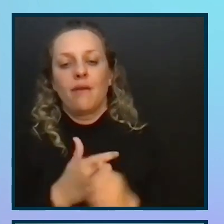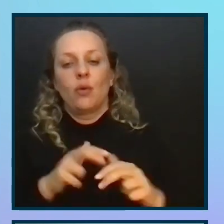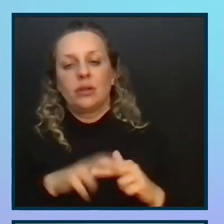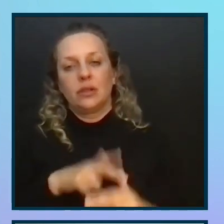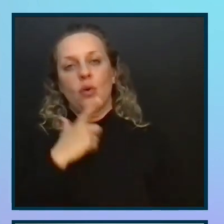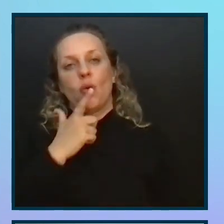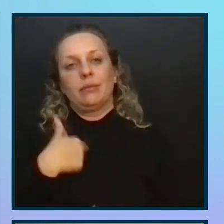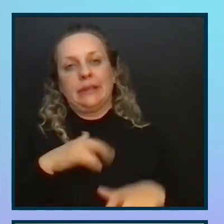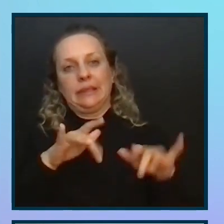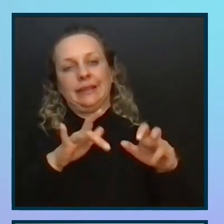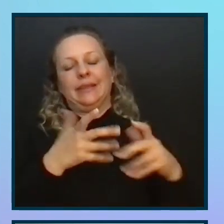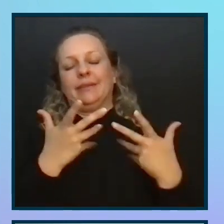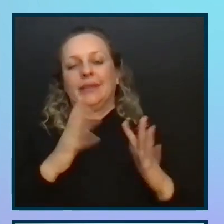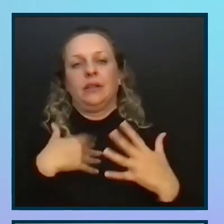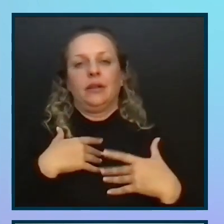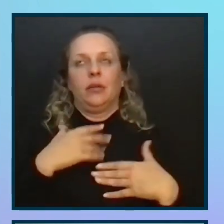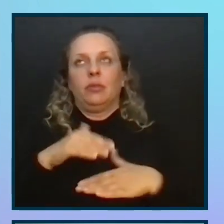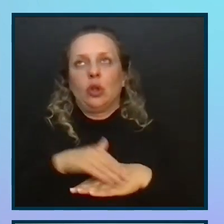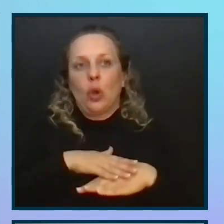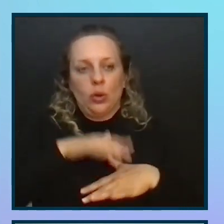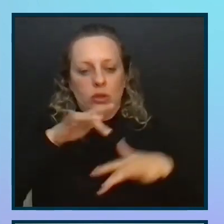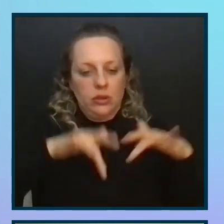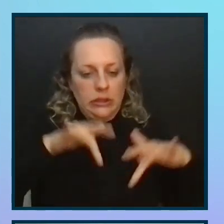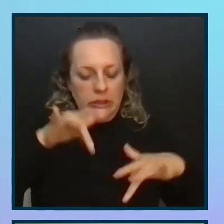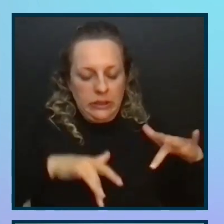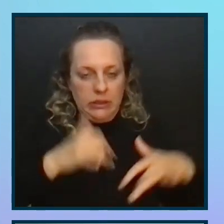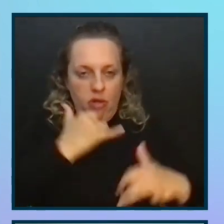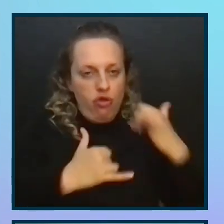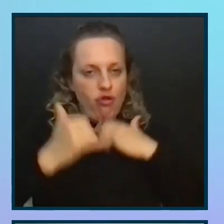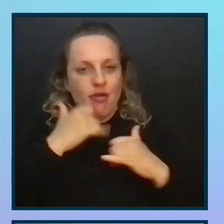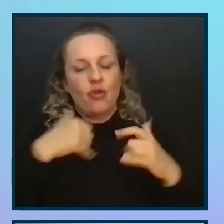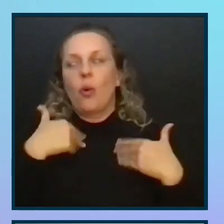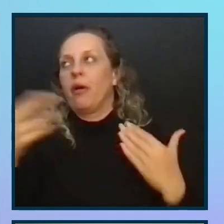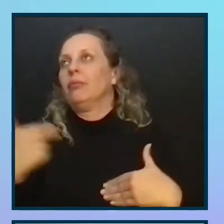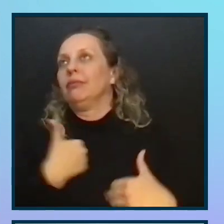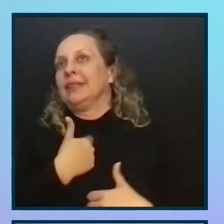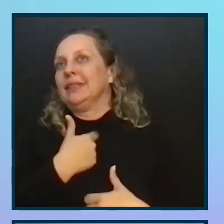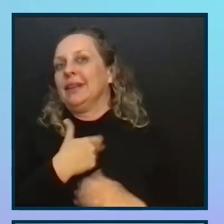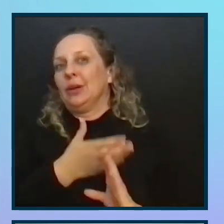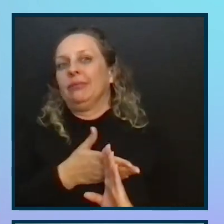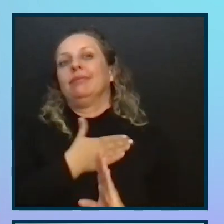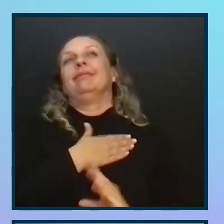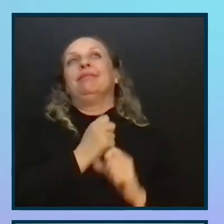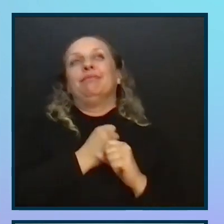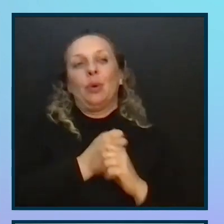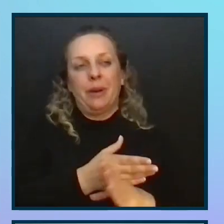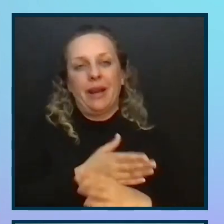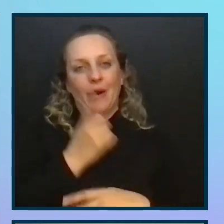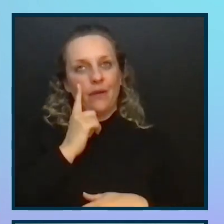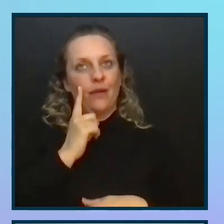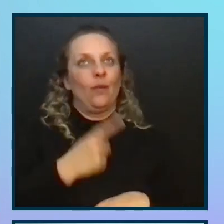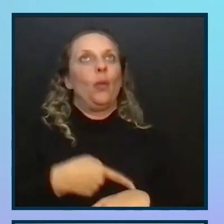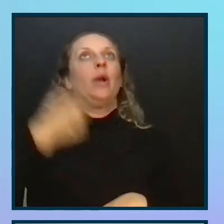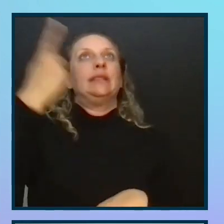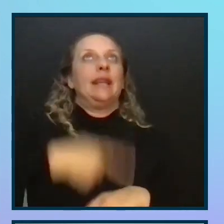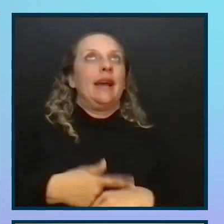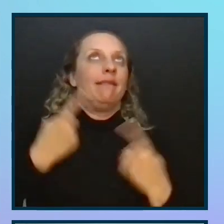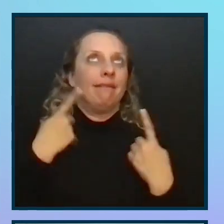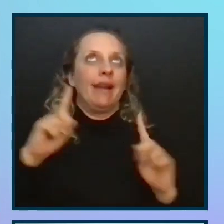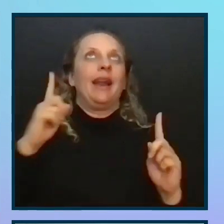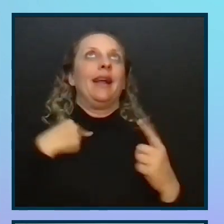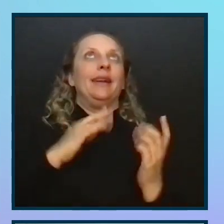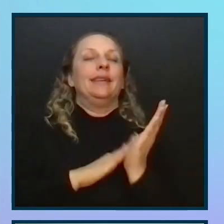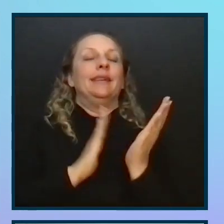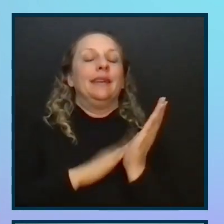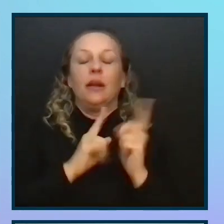type. I'm slow and I have typos all over the place. So I've actually went ahead and prepared for once the ticket itself,